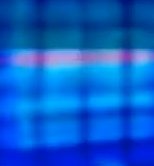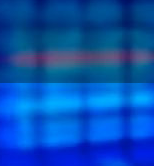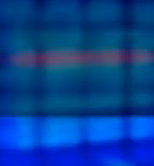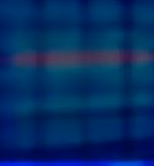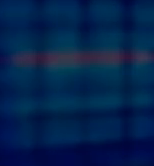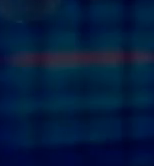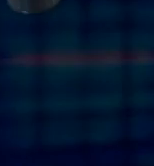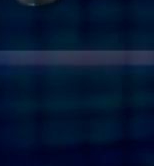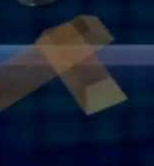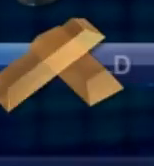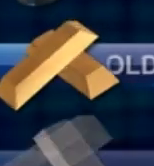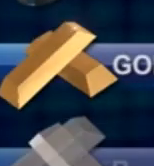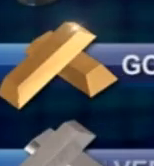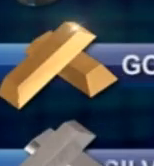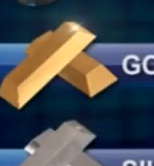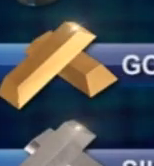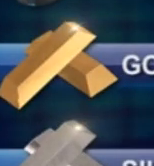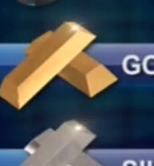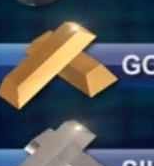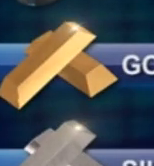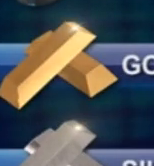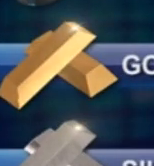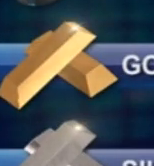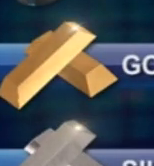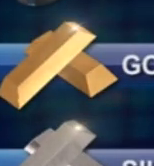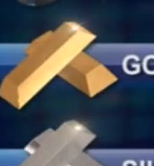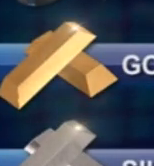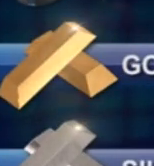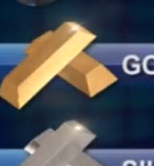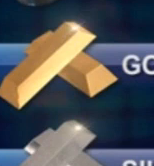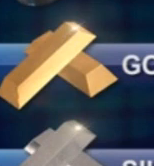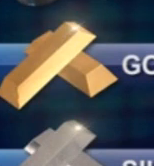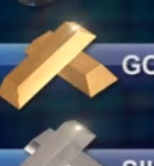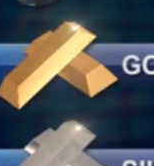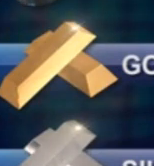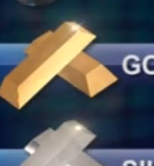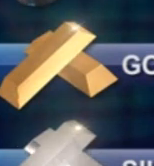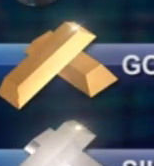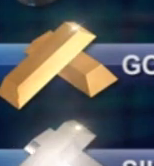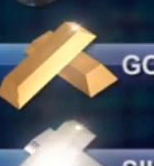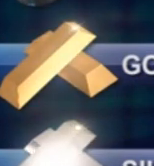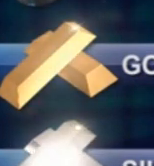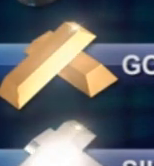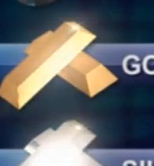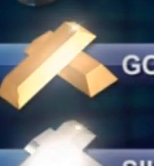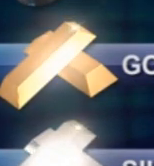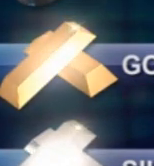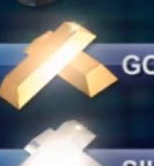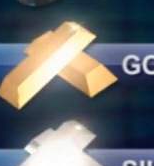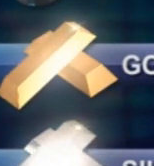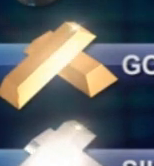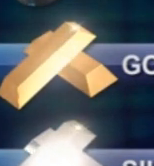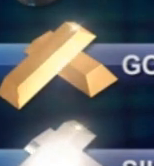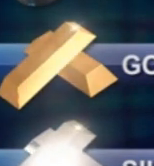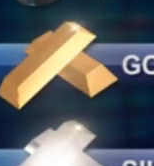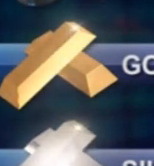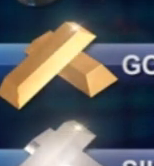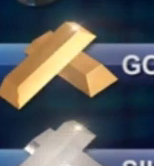at commodities, prices were falling. Oil dropped to just above $37 a barrel. Gold was down, closing at